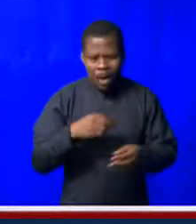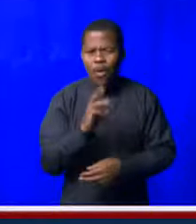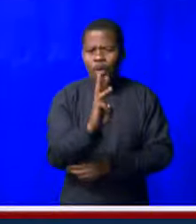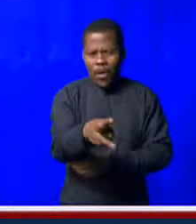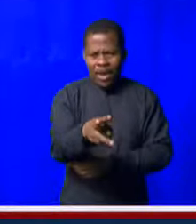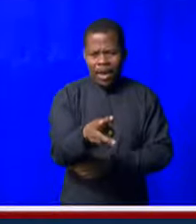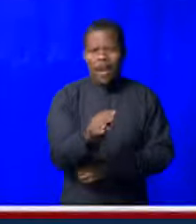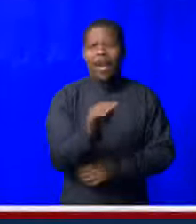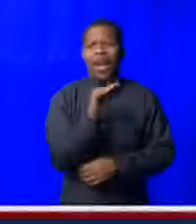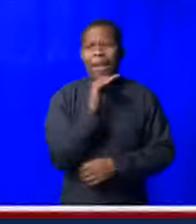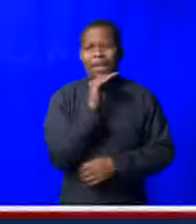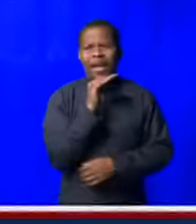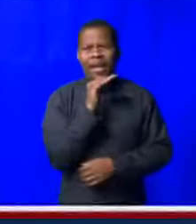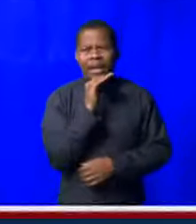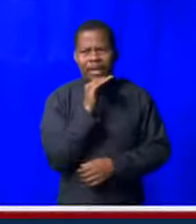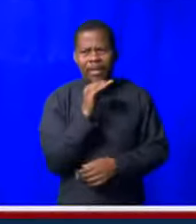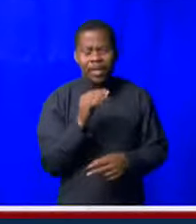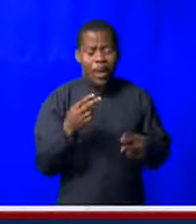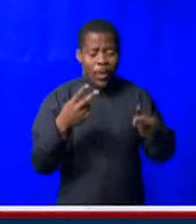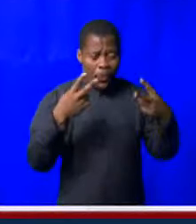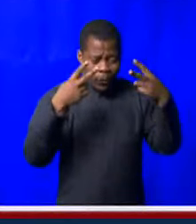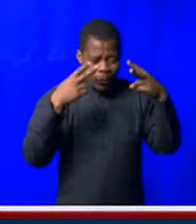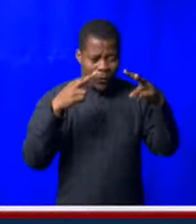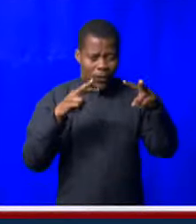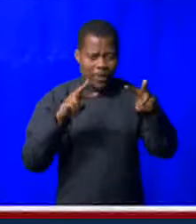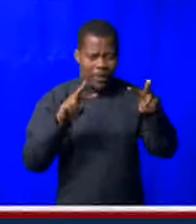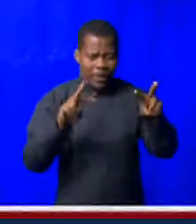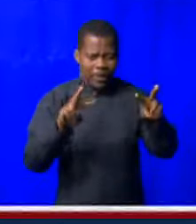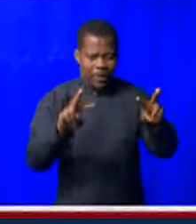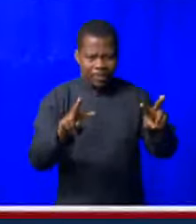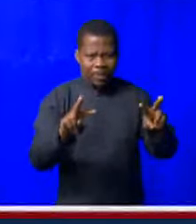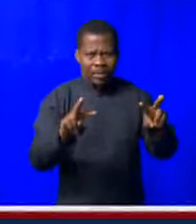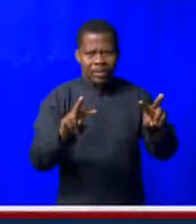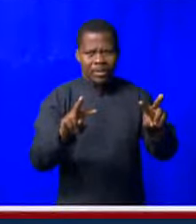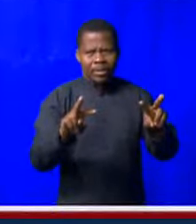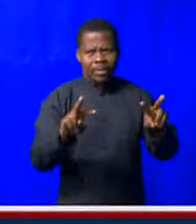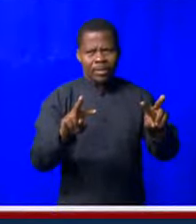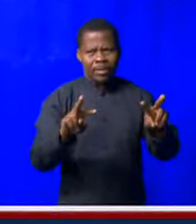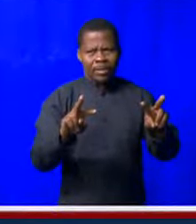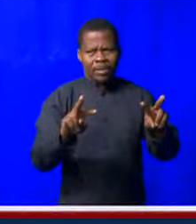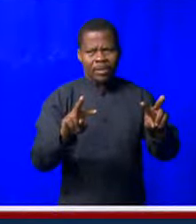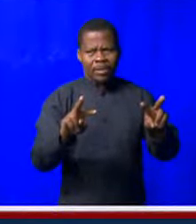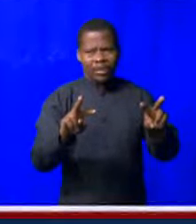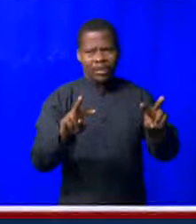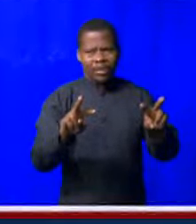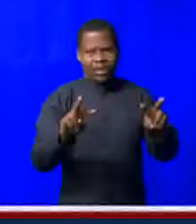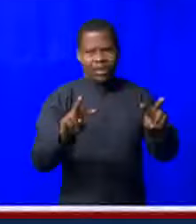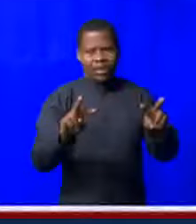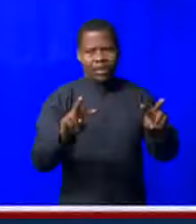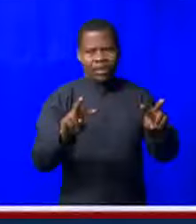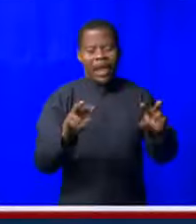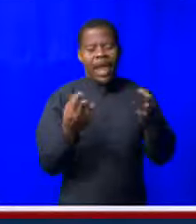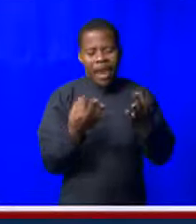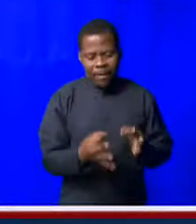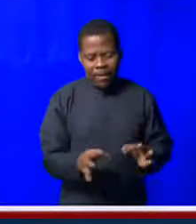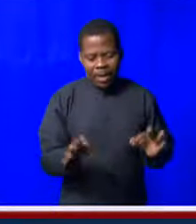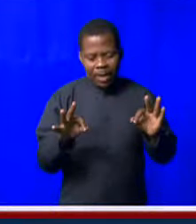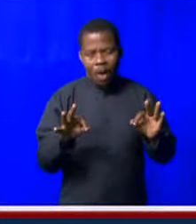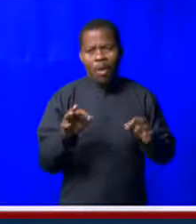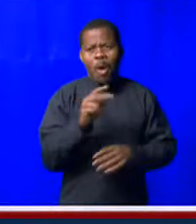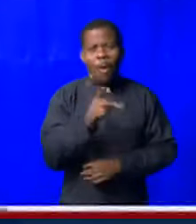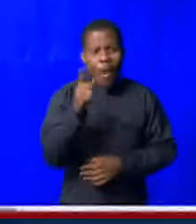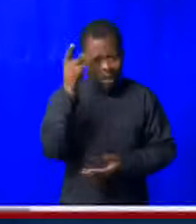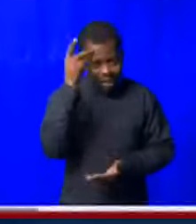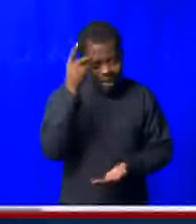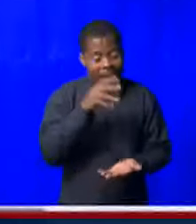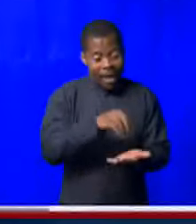vision that sets out the values inscribed in the Freedom Charter. As